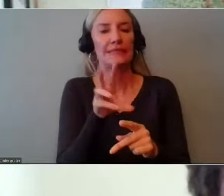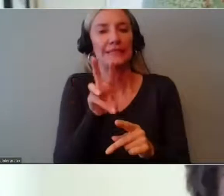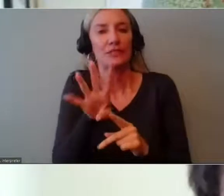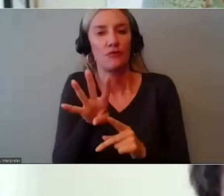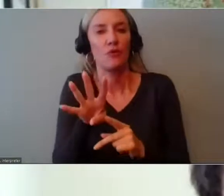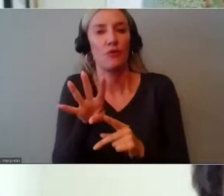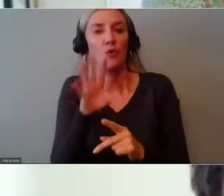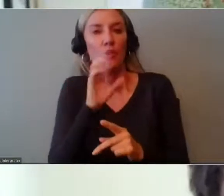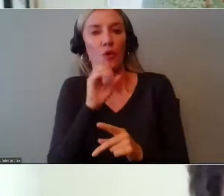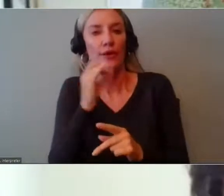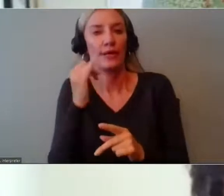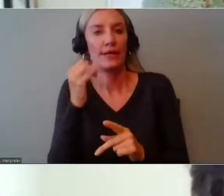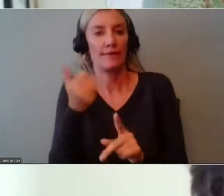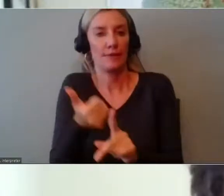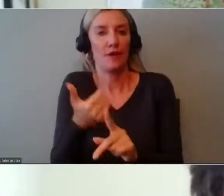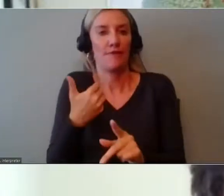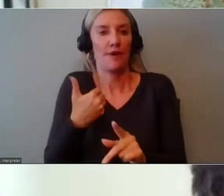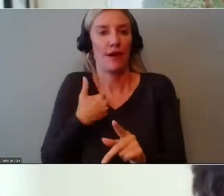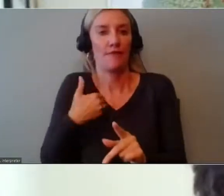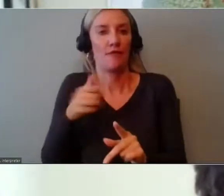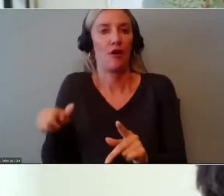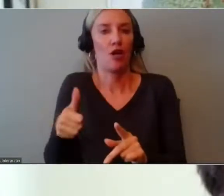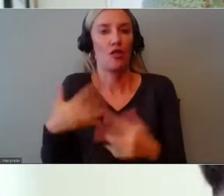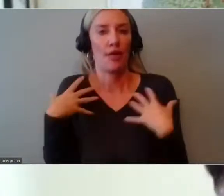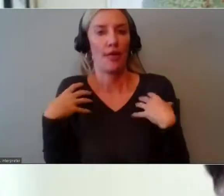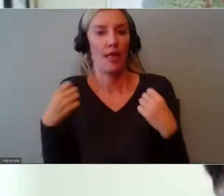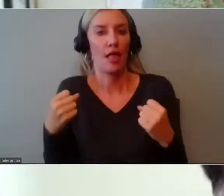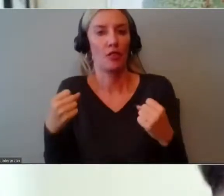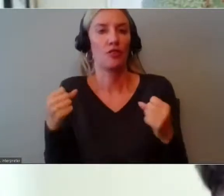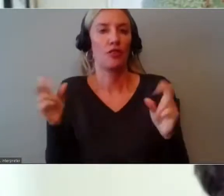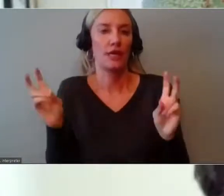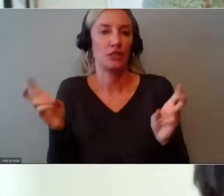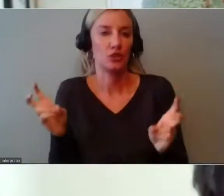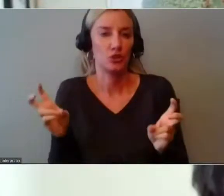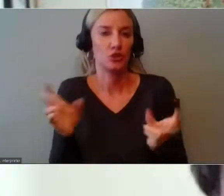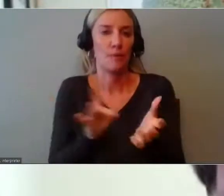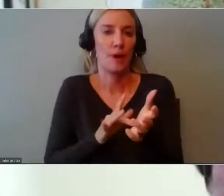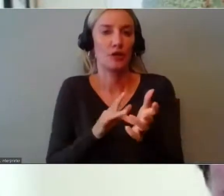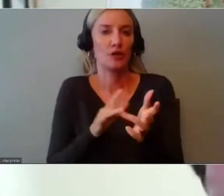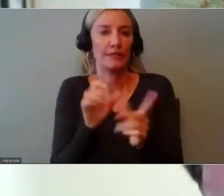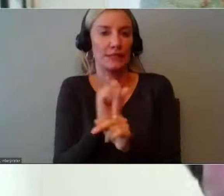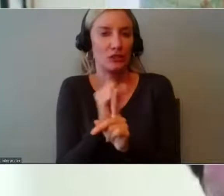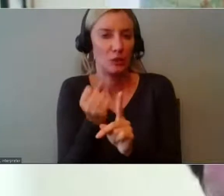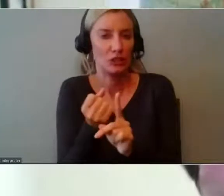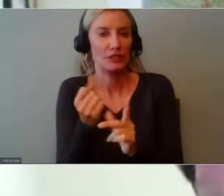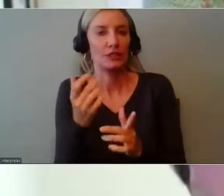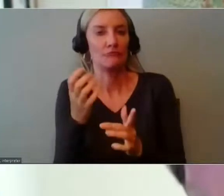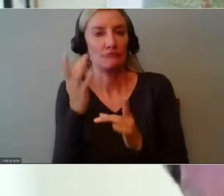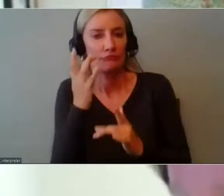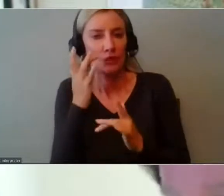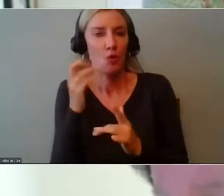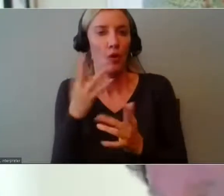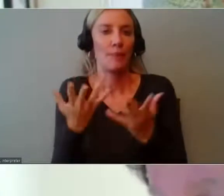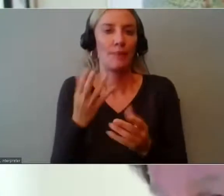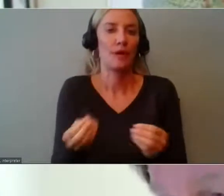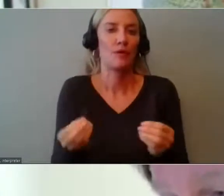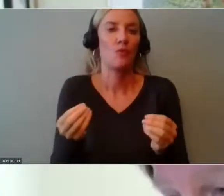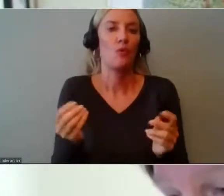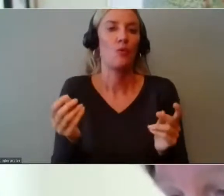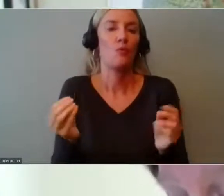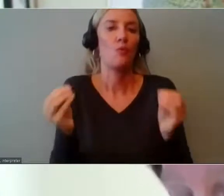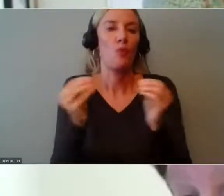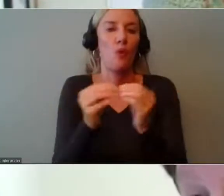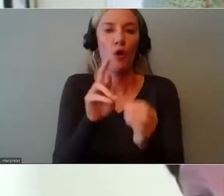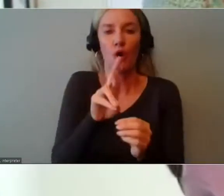64-year-olds who have underlying medical conditions or an increased risk of social inequity, or those people